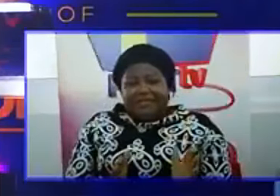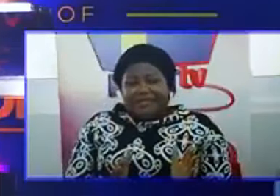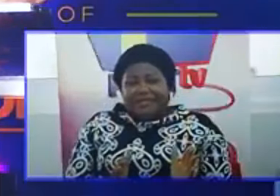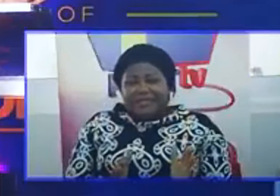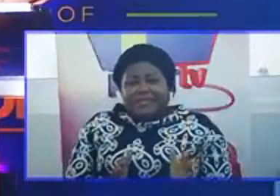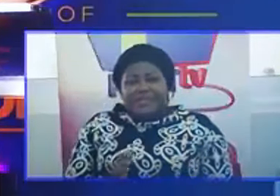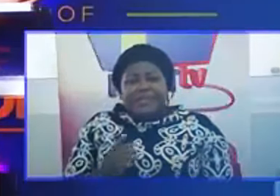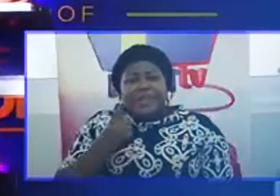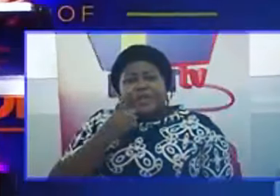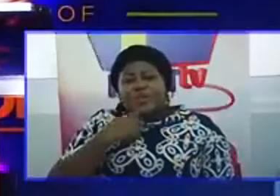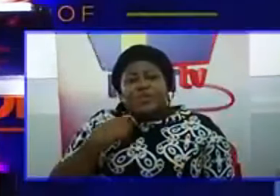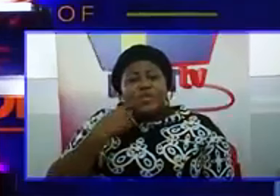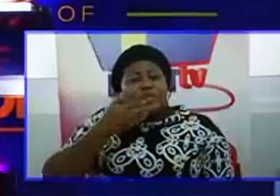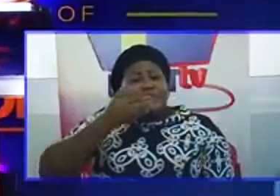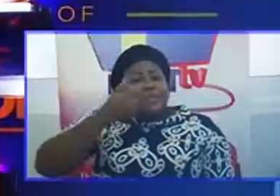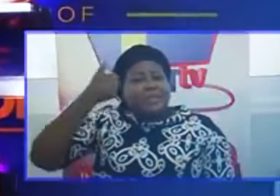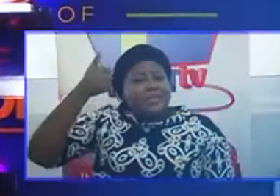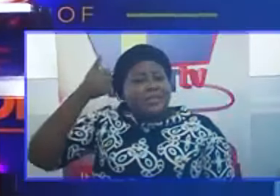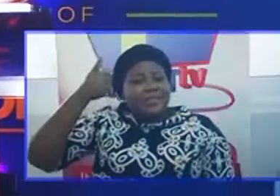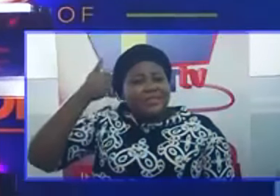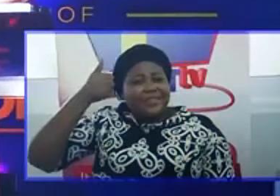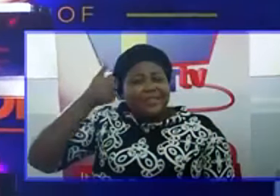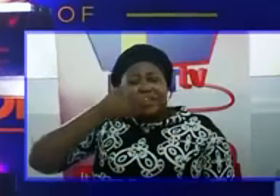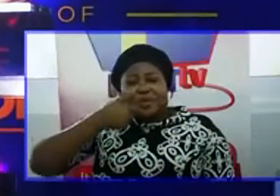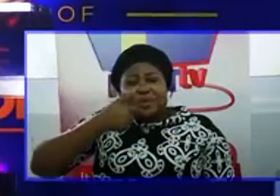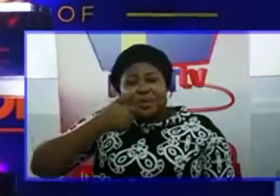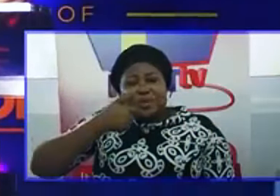who is the best?